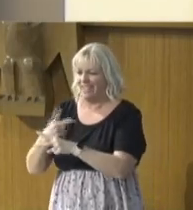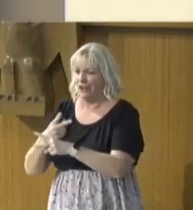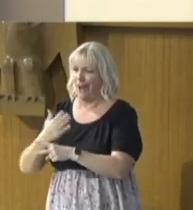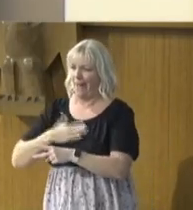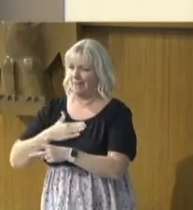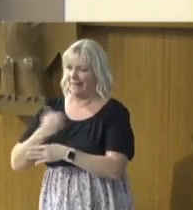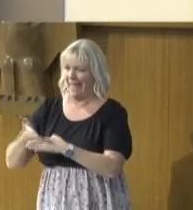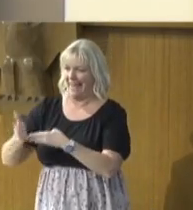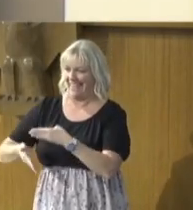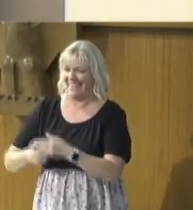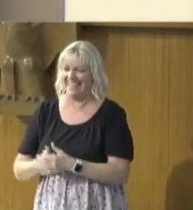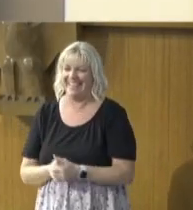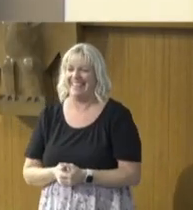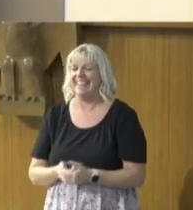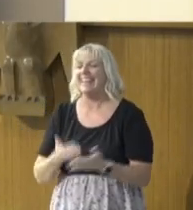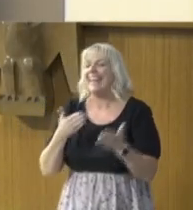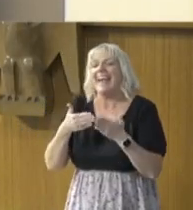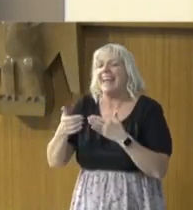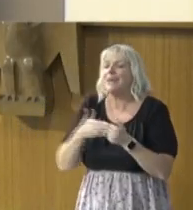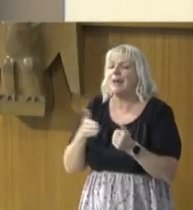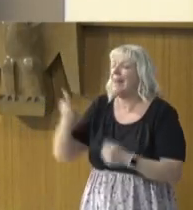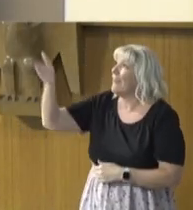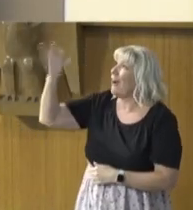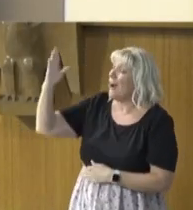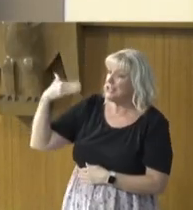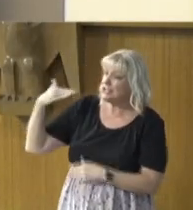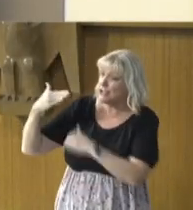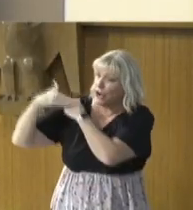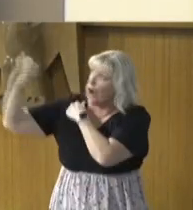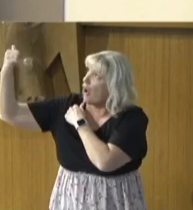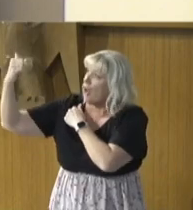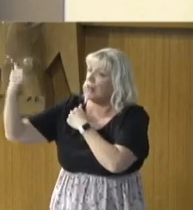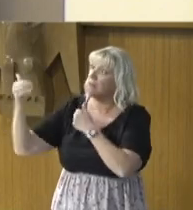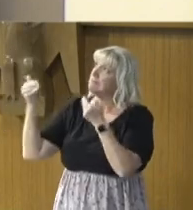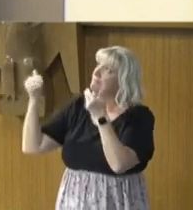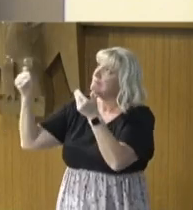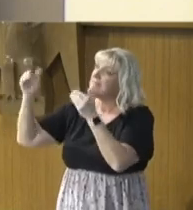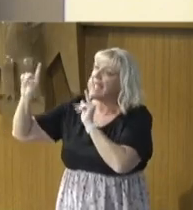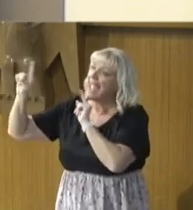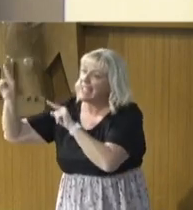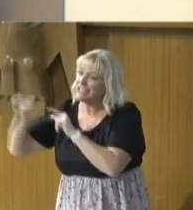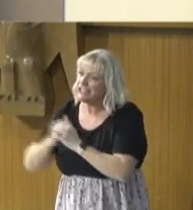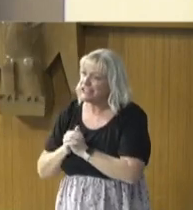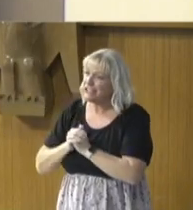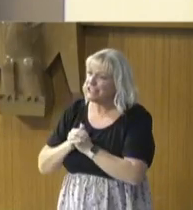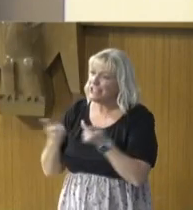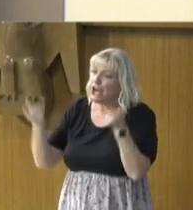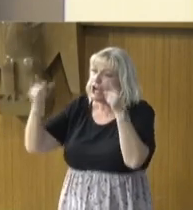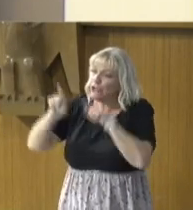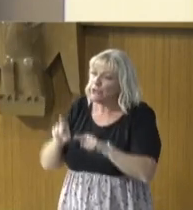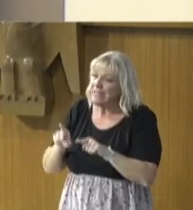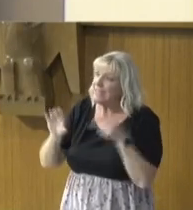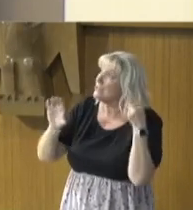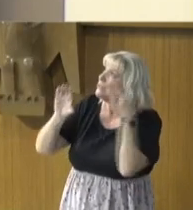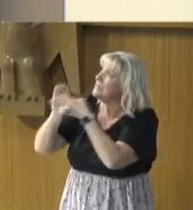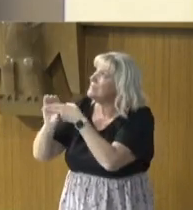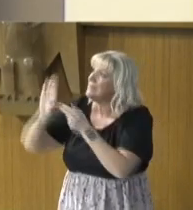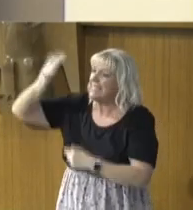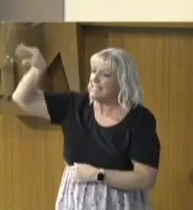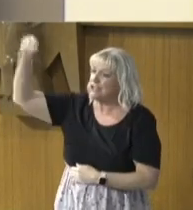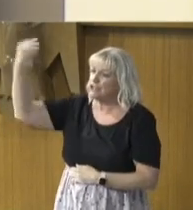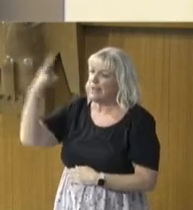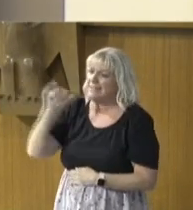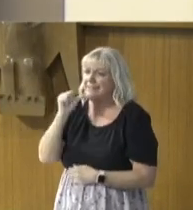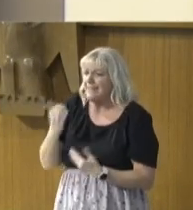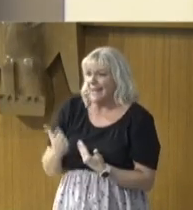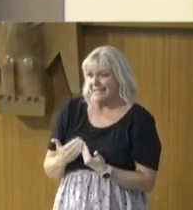Answering God's call, agreeing to participate in God's grace, is no easy task, especially